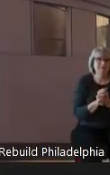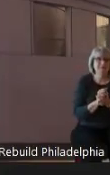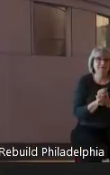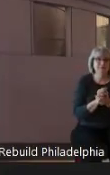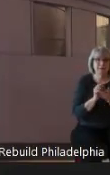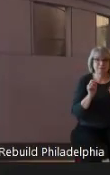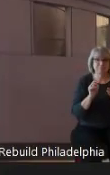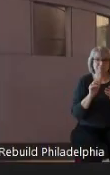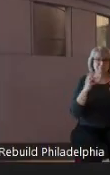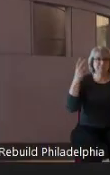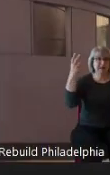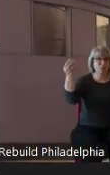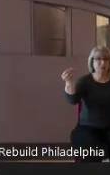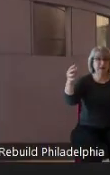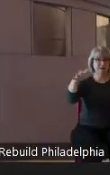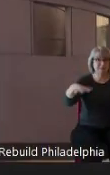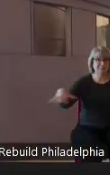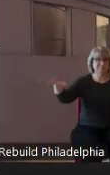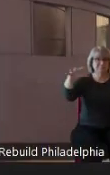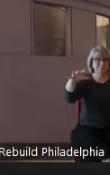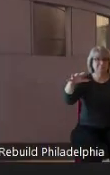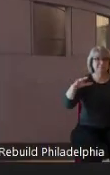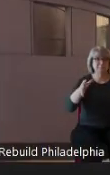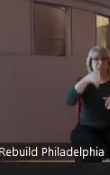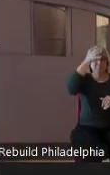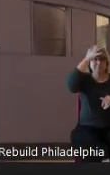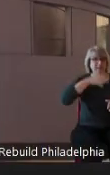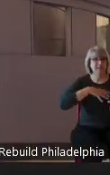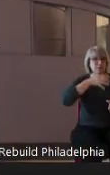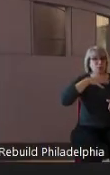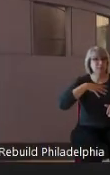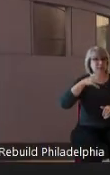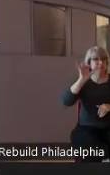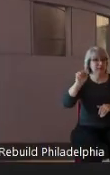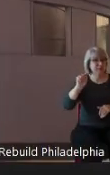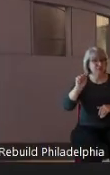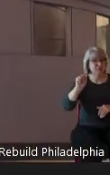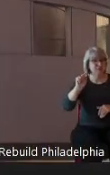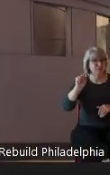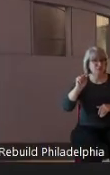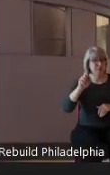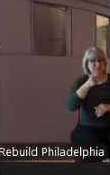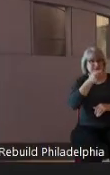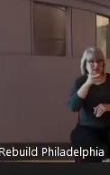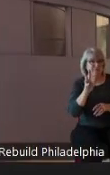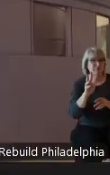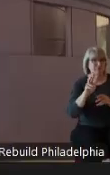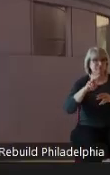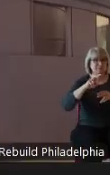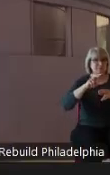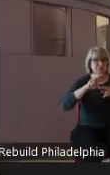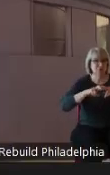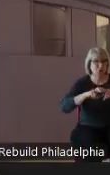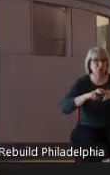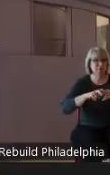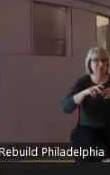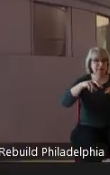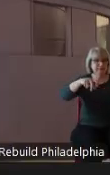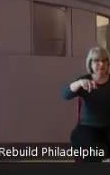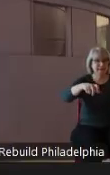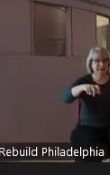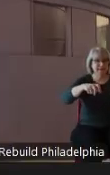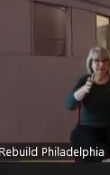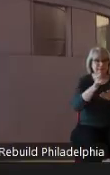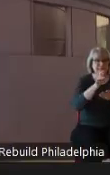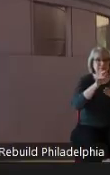Outside the new gym will be a men's and women's bathroom, each with multiple stalls and sinks, as well as a